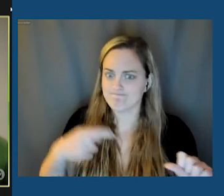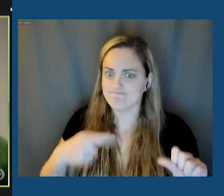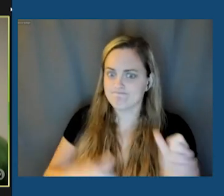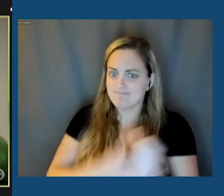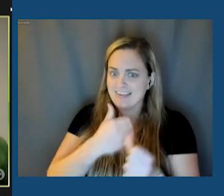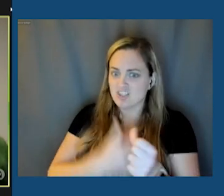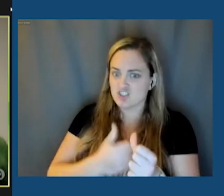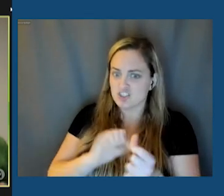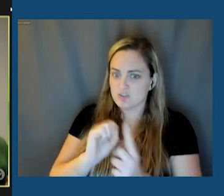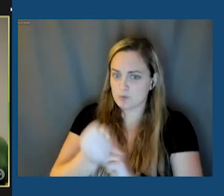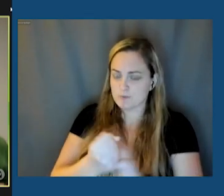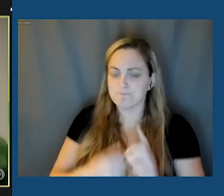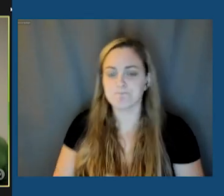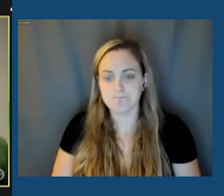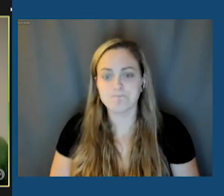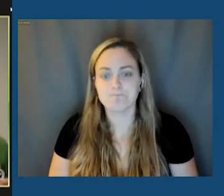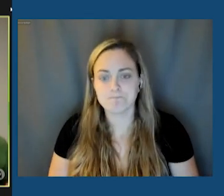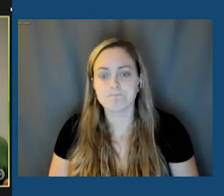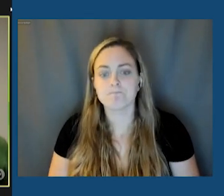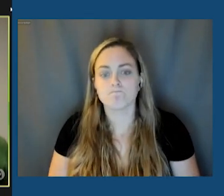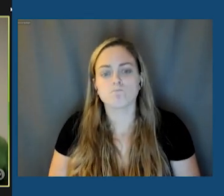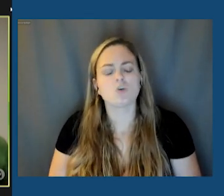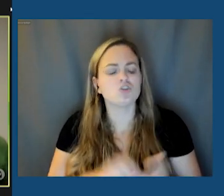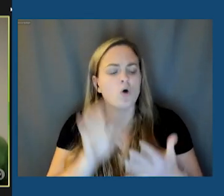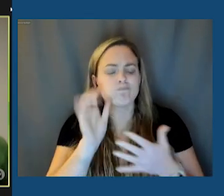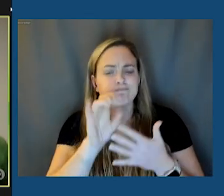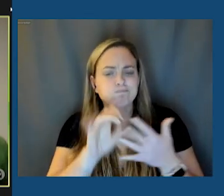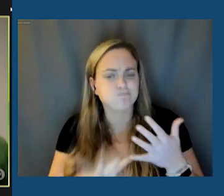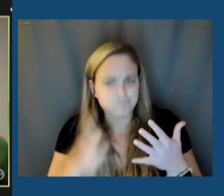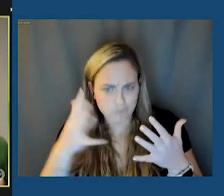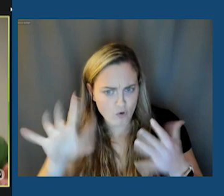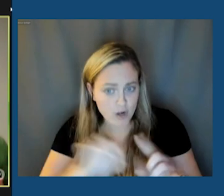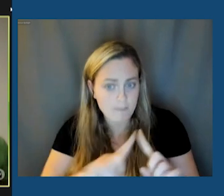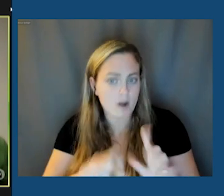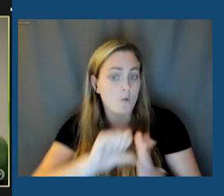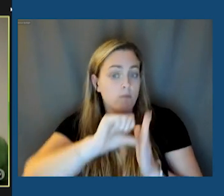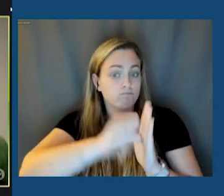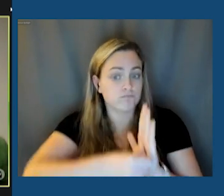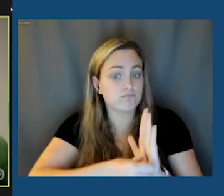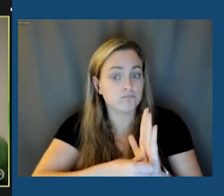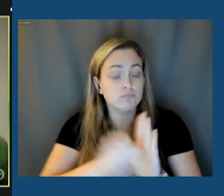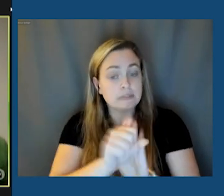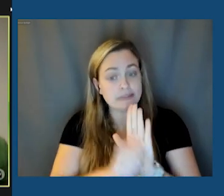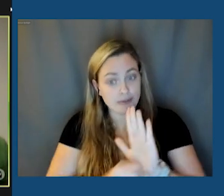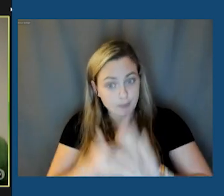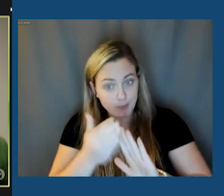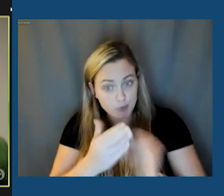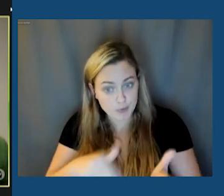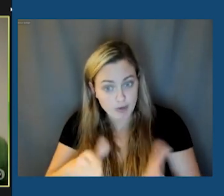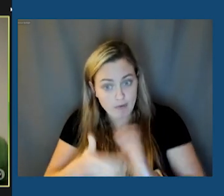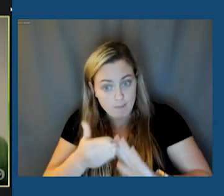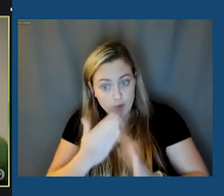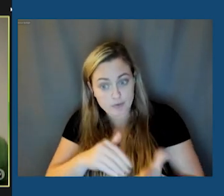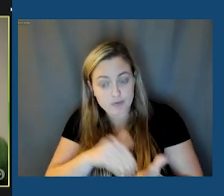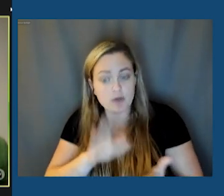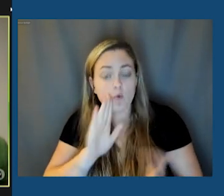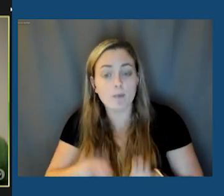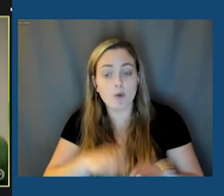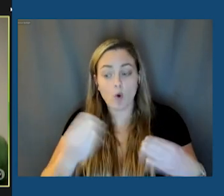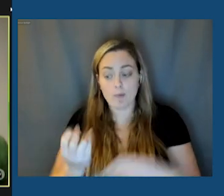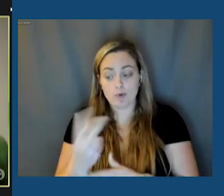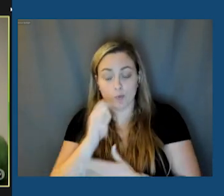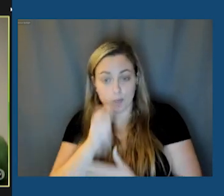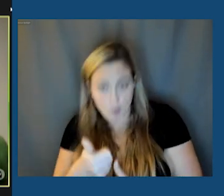counties. The governor ran through some of this, but I just want to reiterate the State Emergency Operations Center will be open as of noon